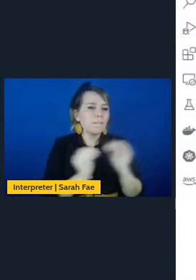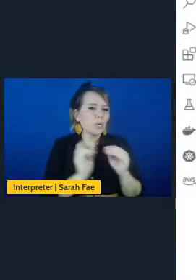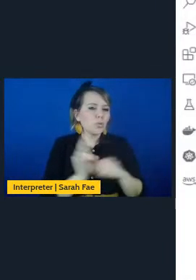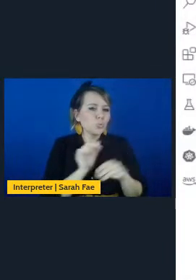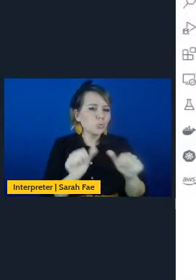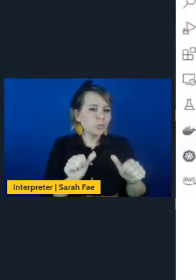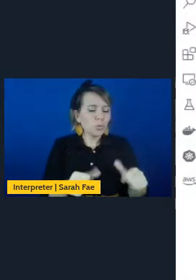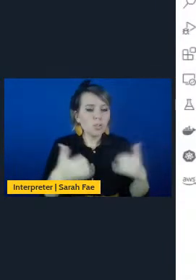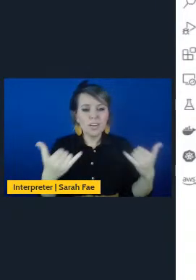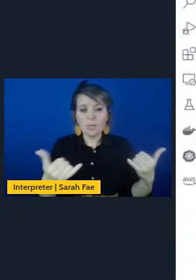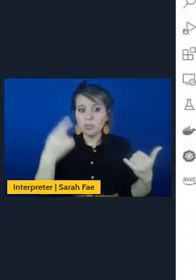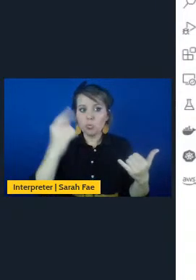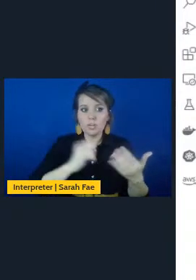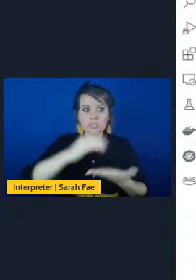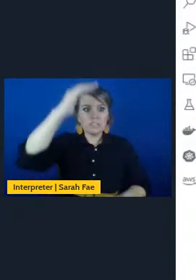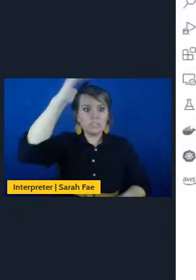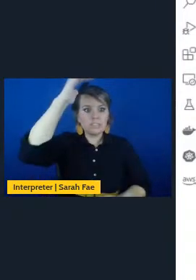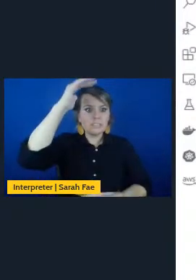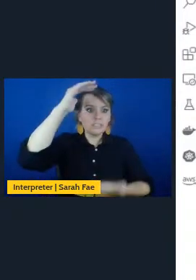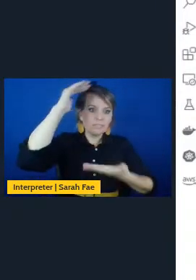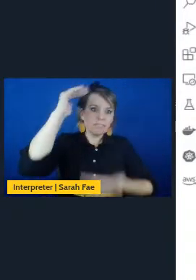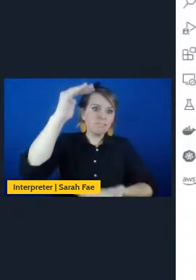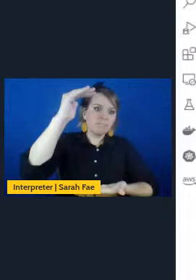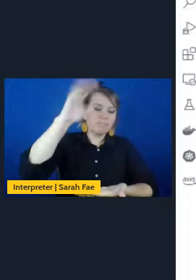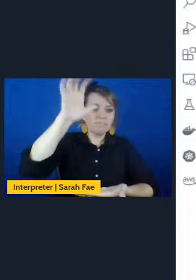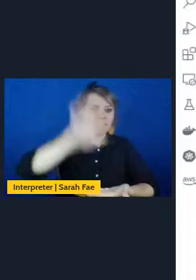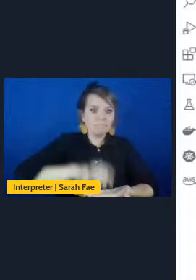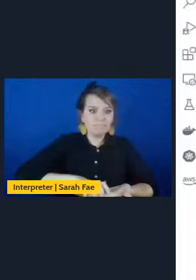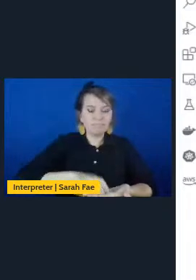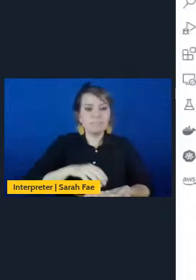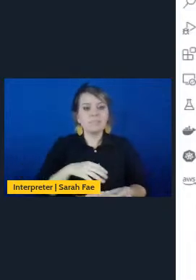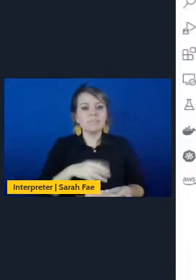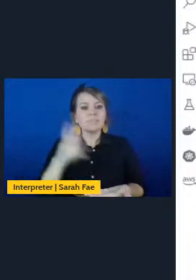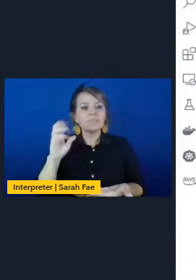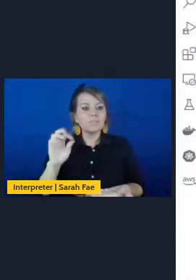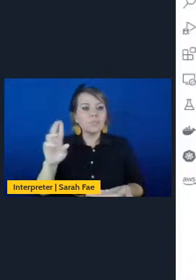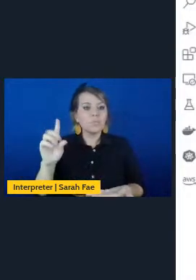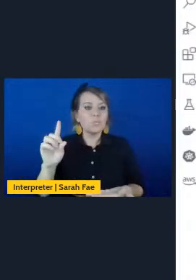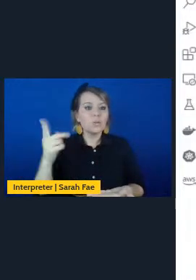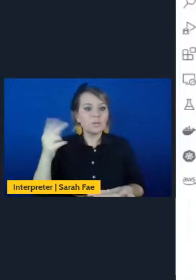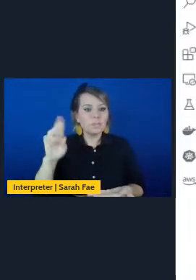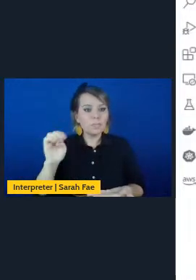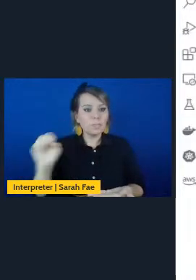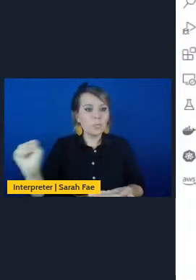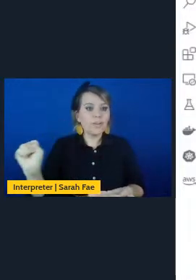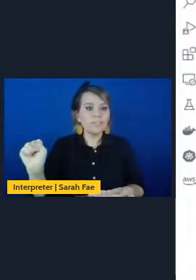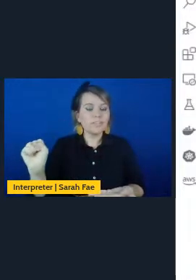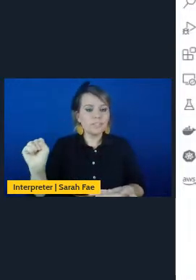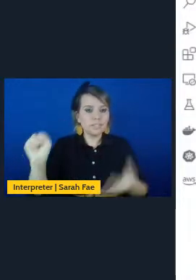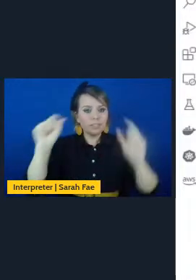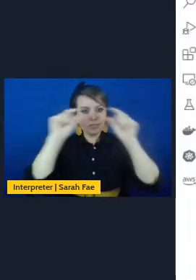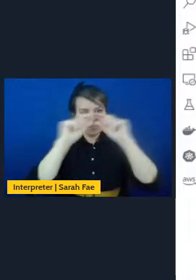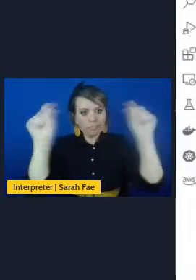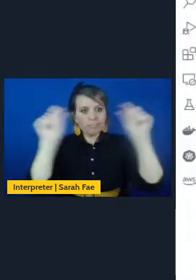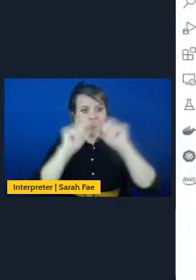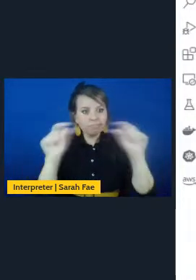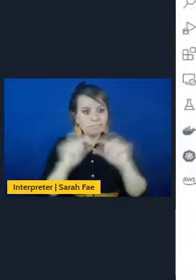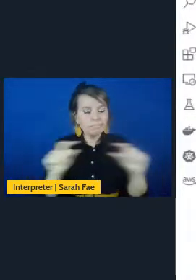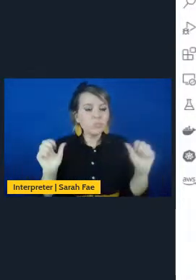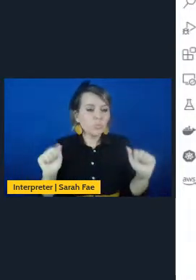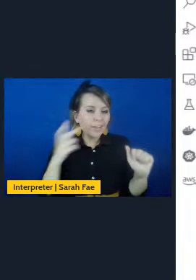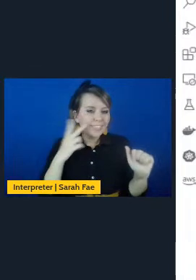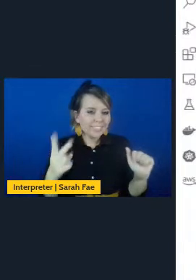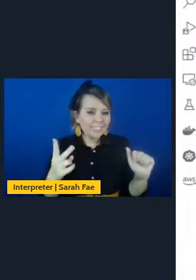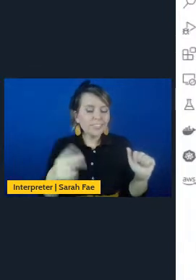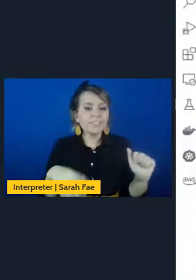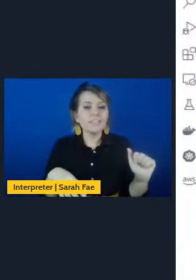one gigantic sort of method, and this WordPress props struct which you see here, it lets